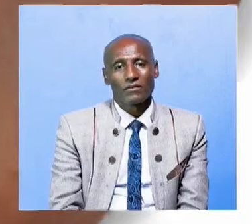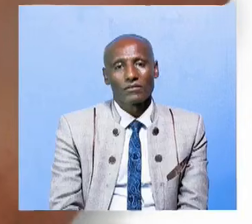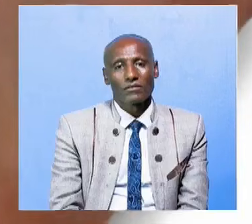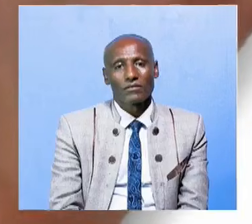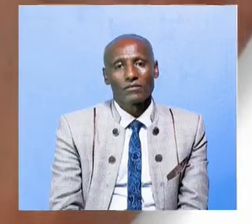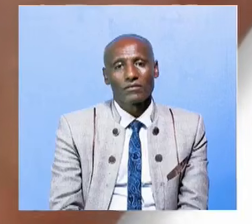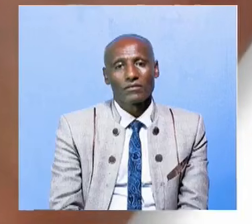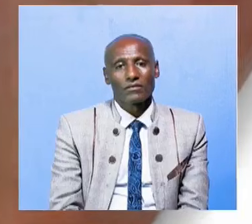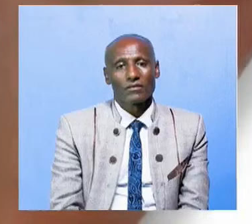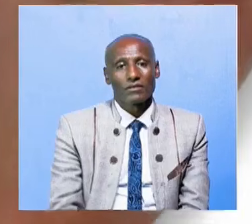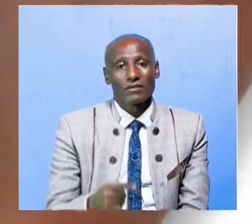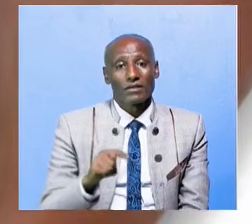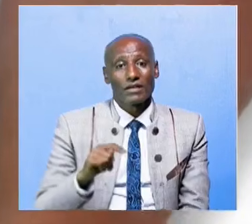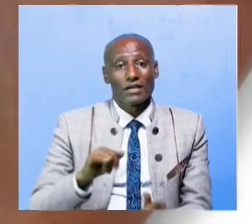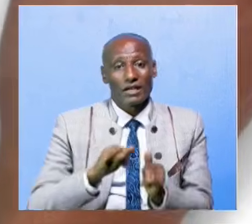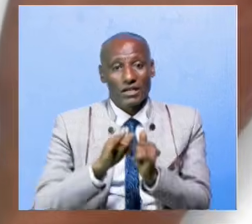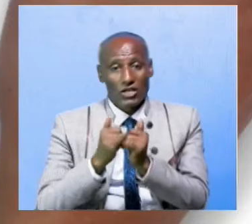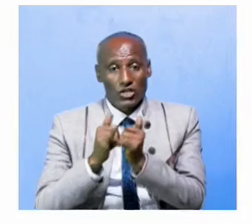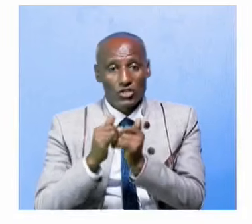the gym.